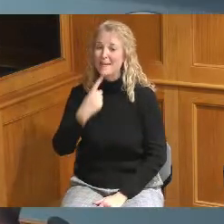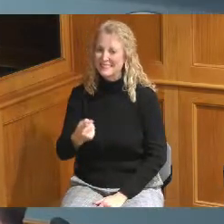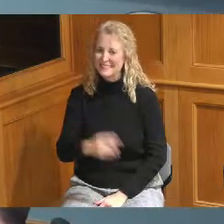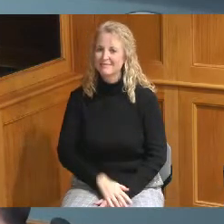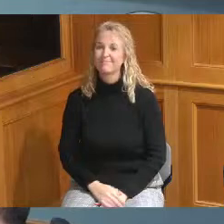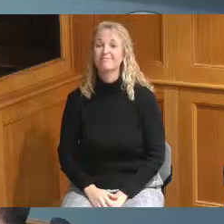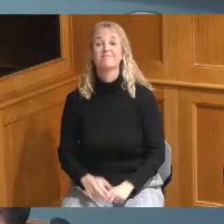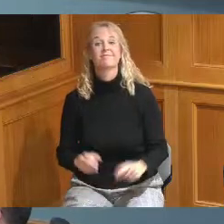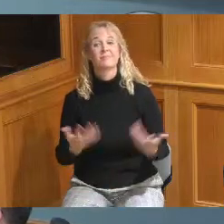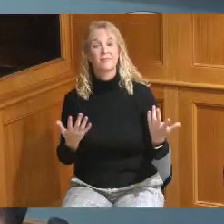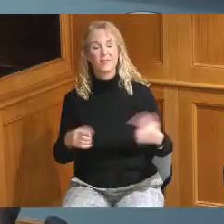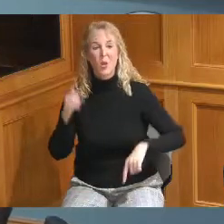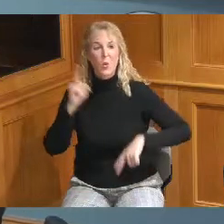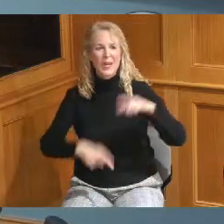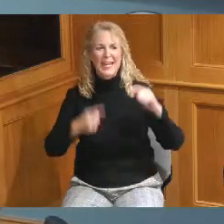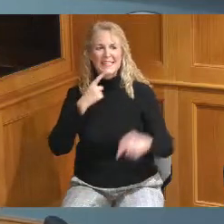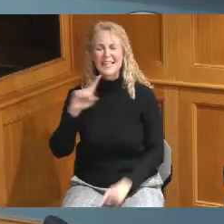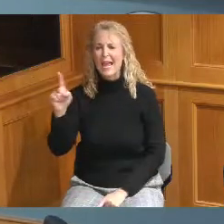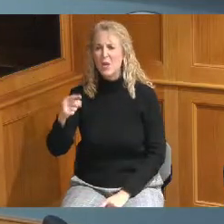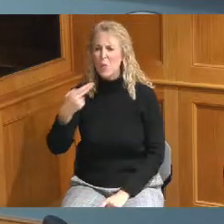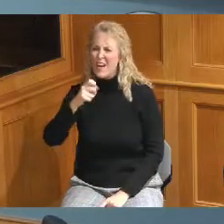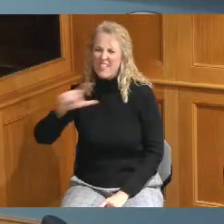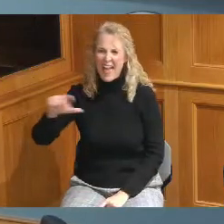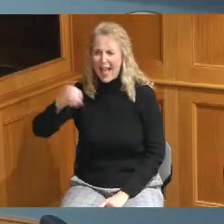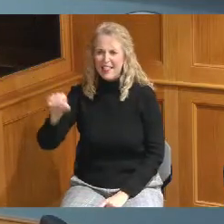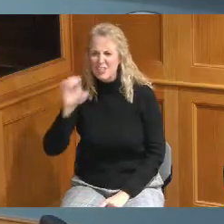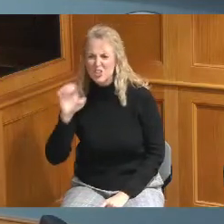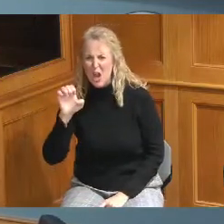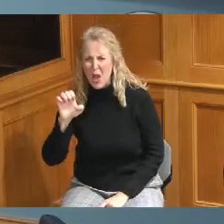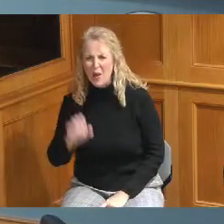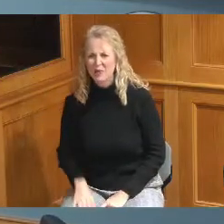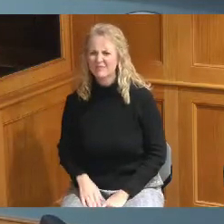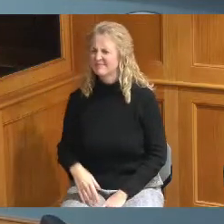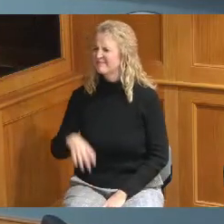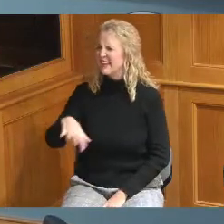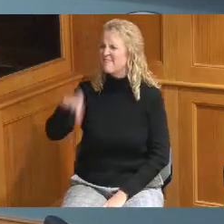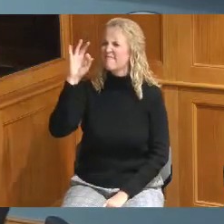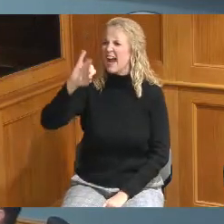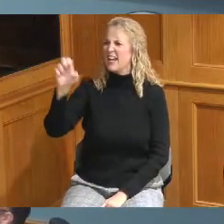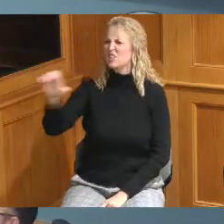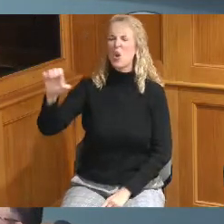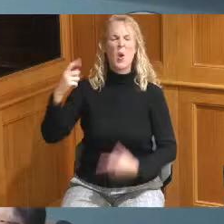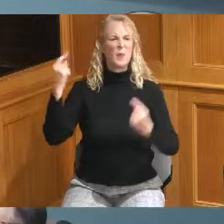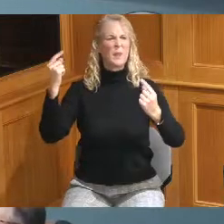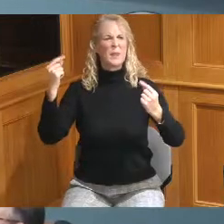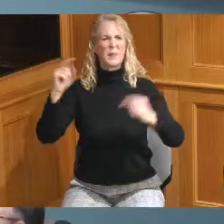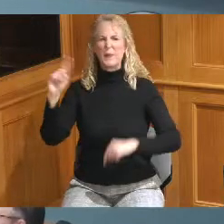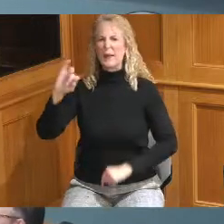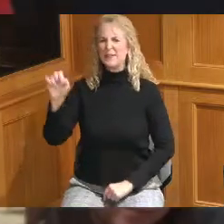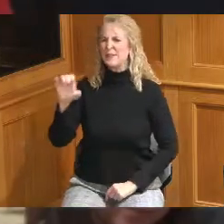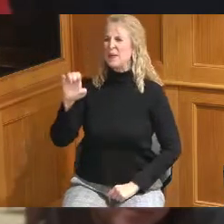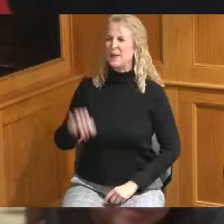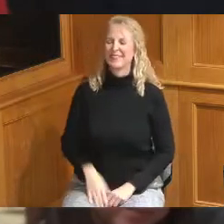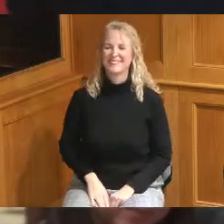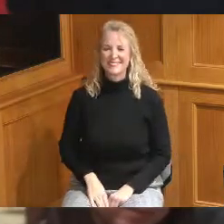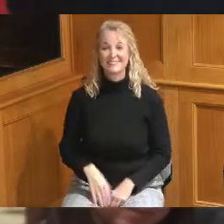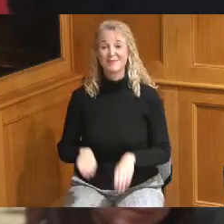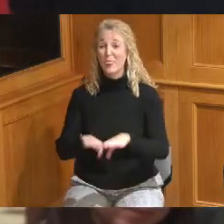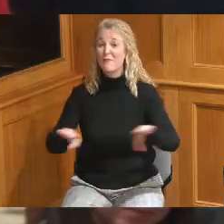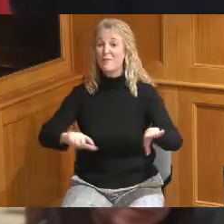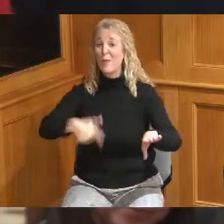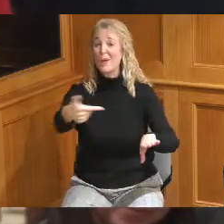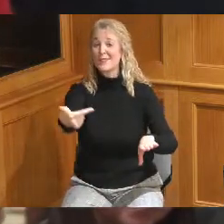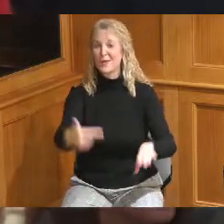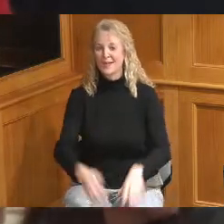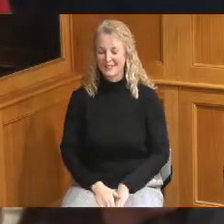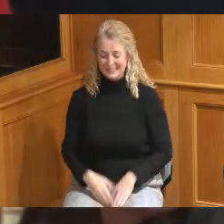Yes, we won't be able to say, where the hell is Joe Feldkamp on this? Get me Joe Feldkamp. What are we doing? Right. The floor is yours. Oh,